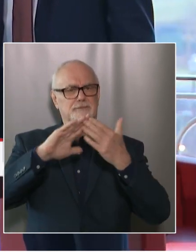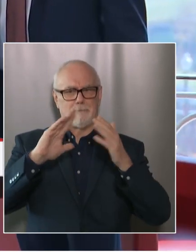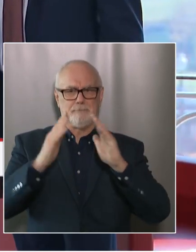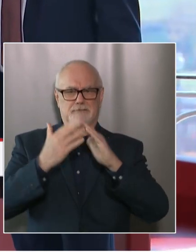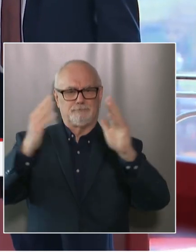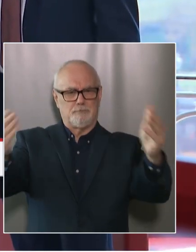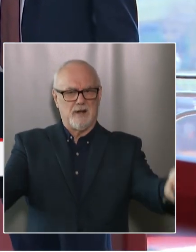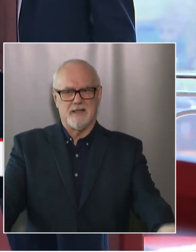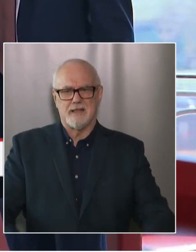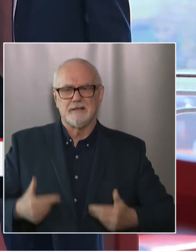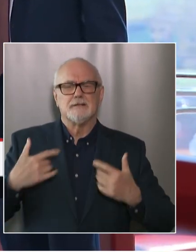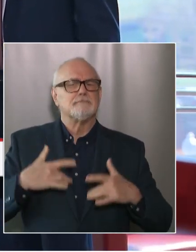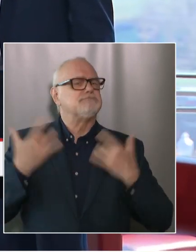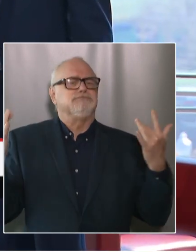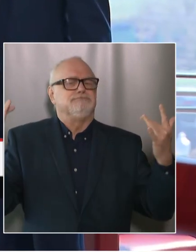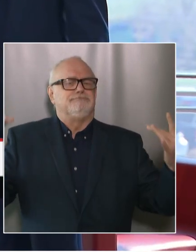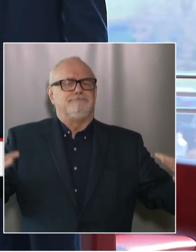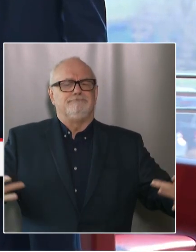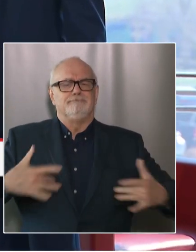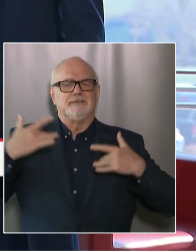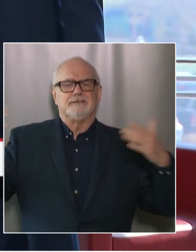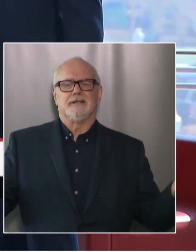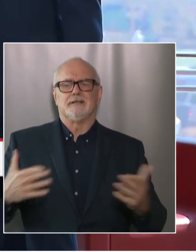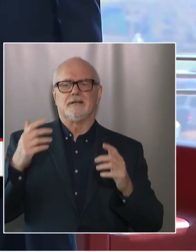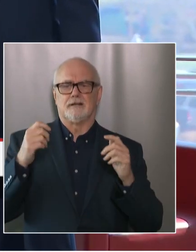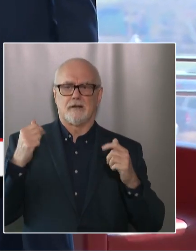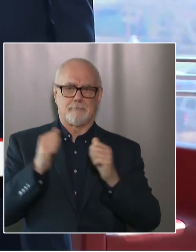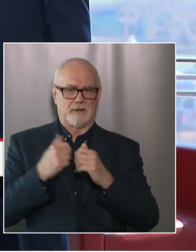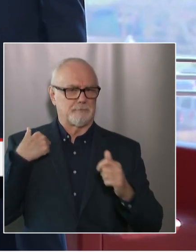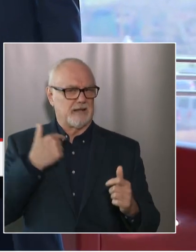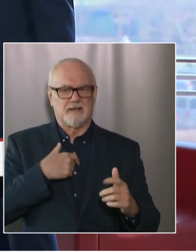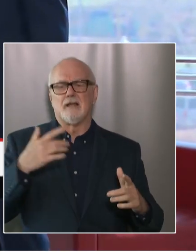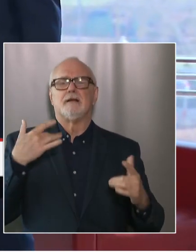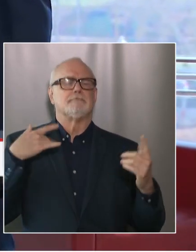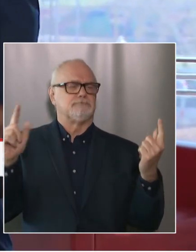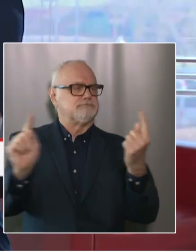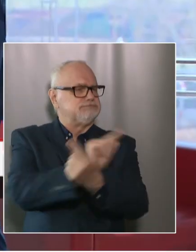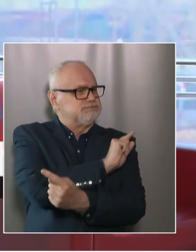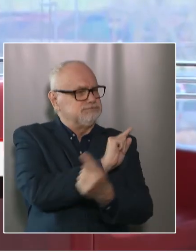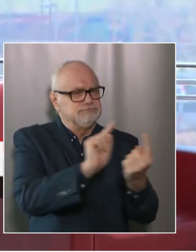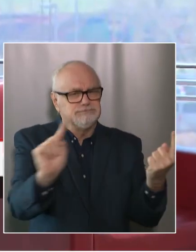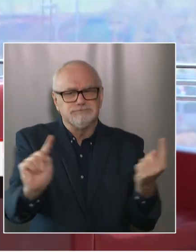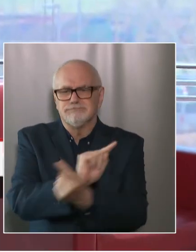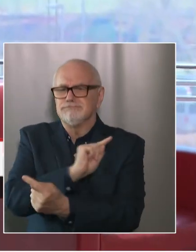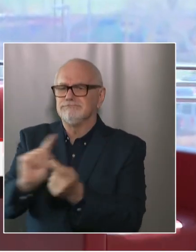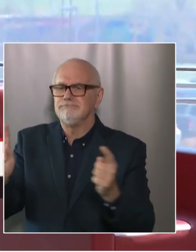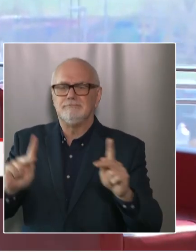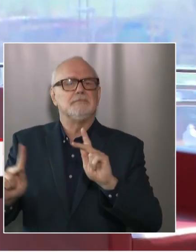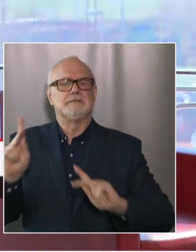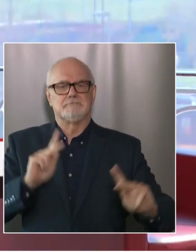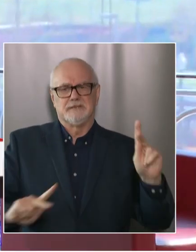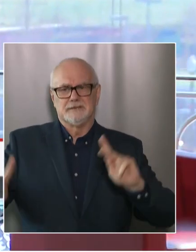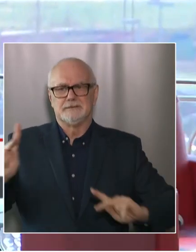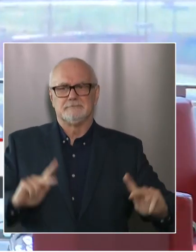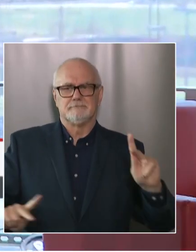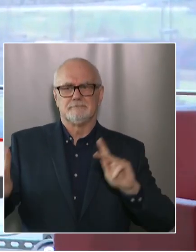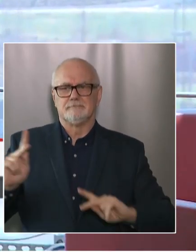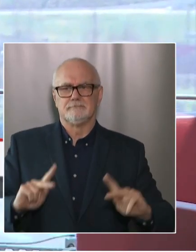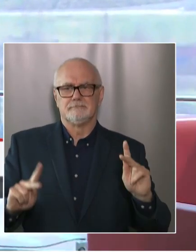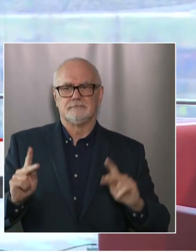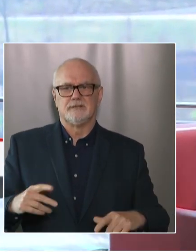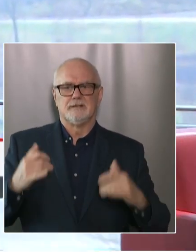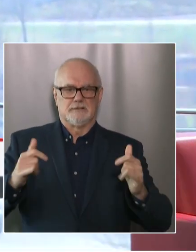and I know that people will be excited to get to meet you. But I will cede the mic.